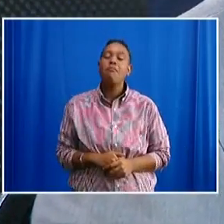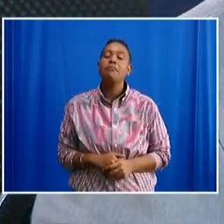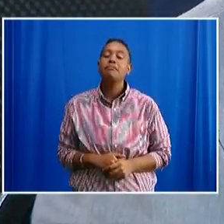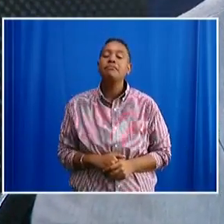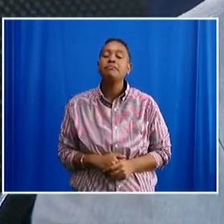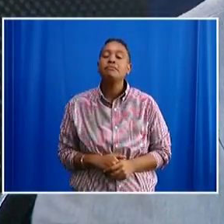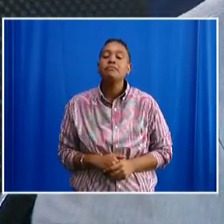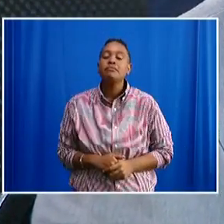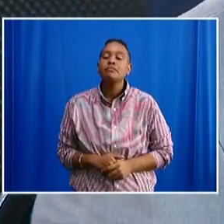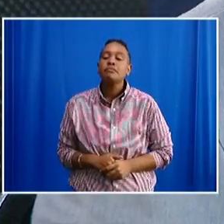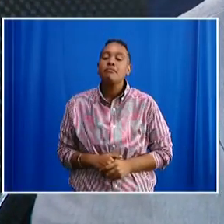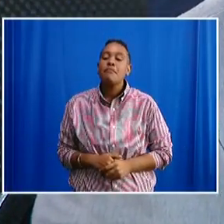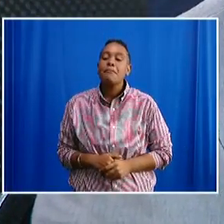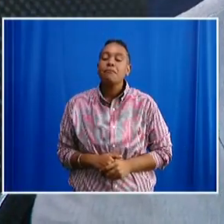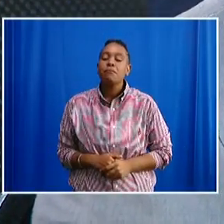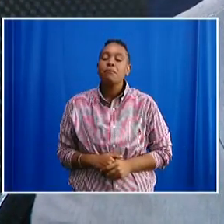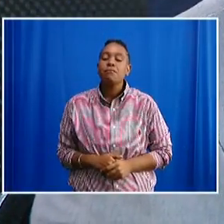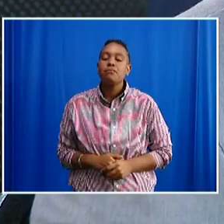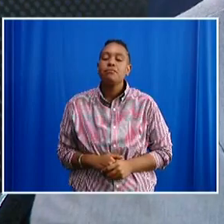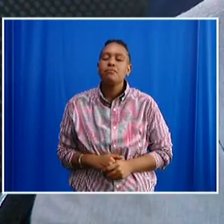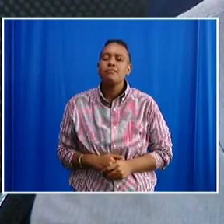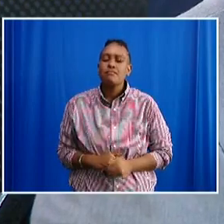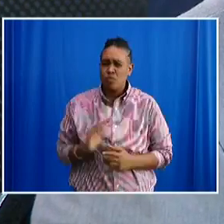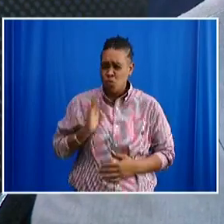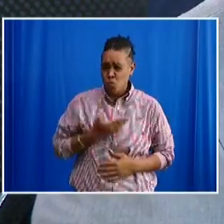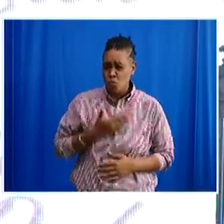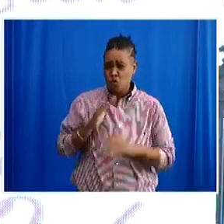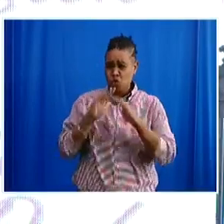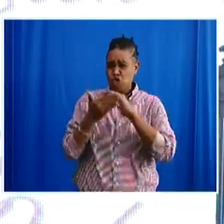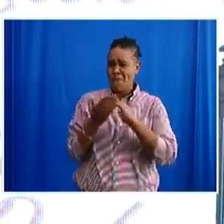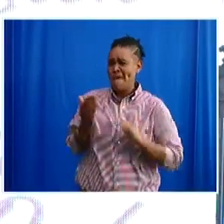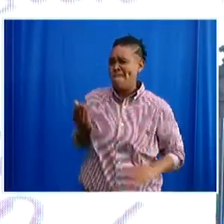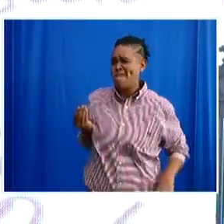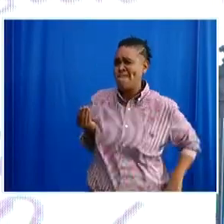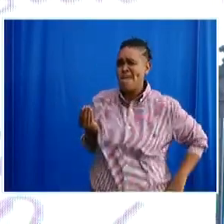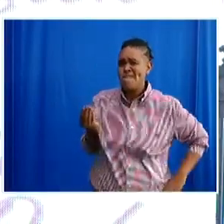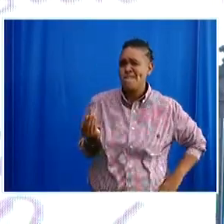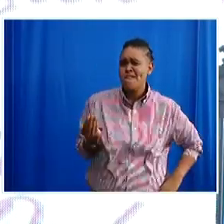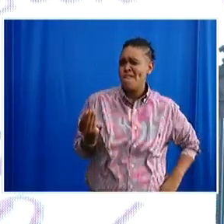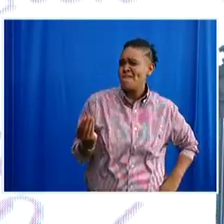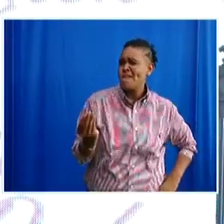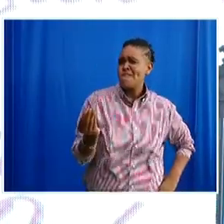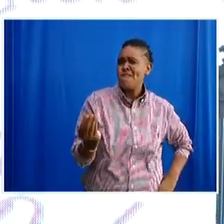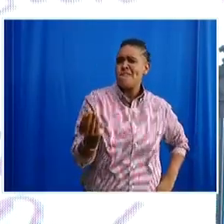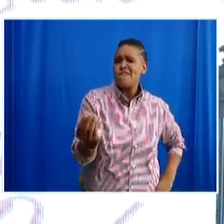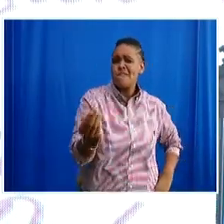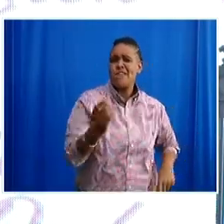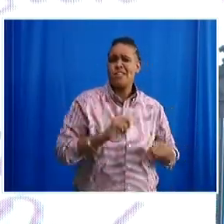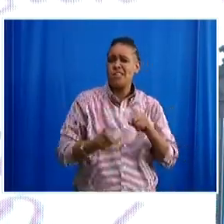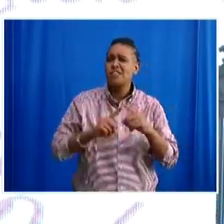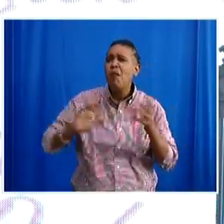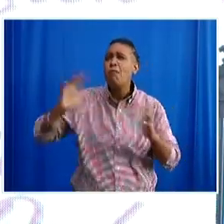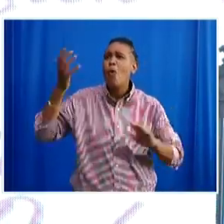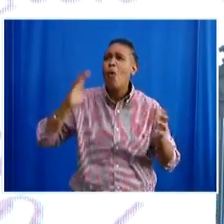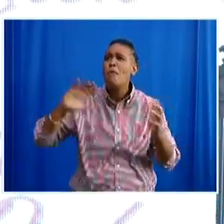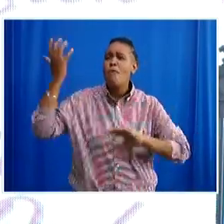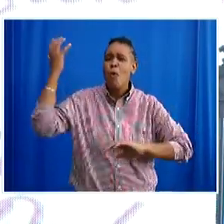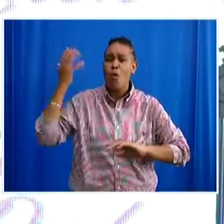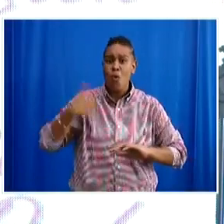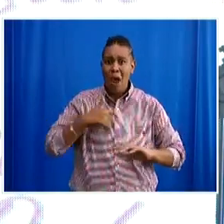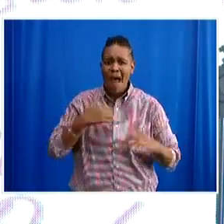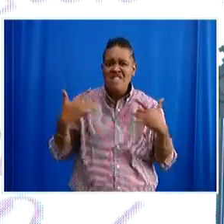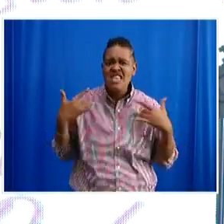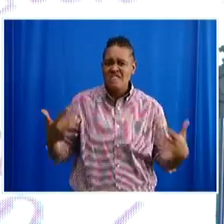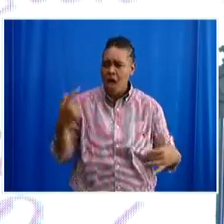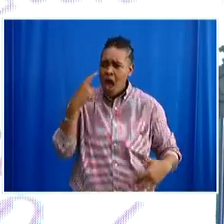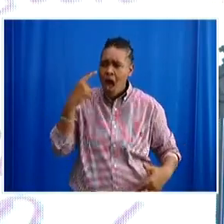Our experience with natural disasters has been that we have certain categories of natural disaster events that